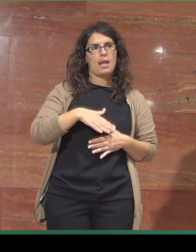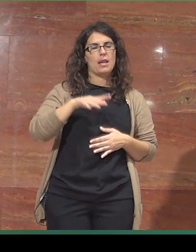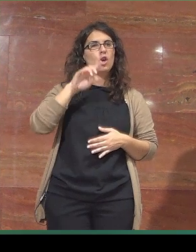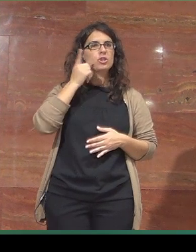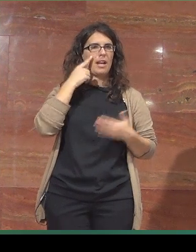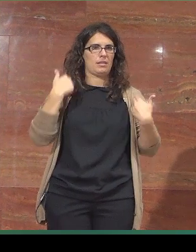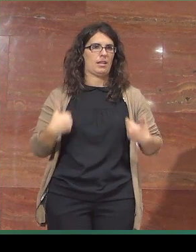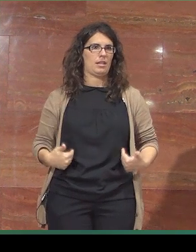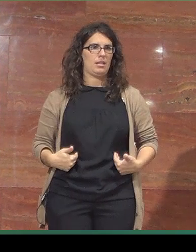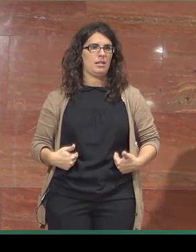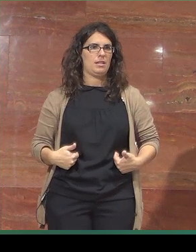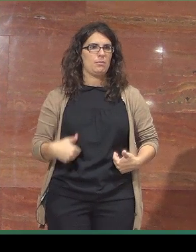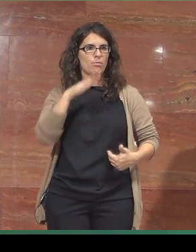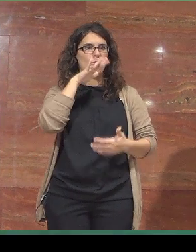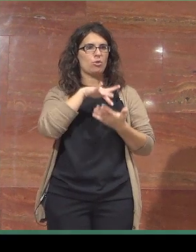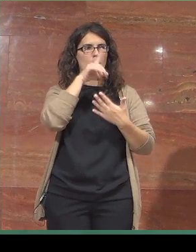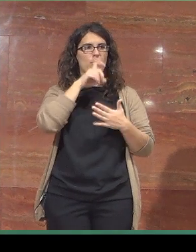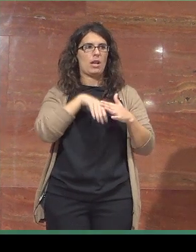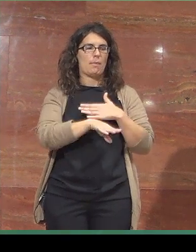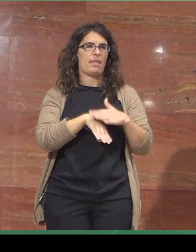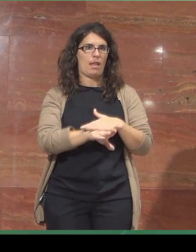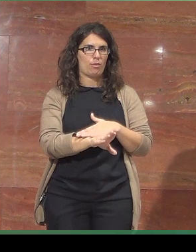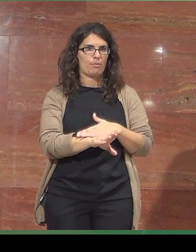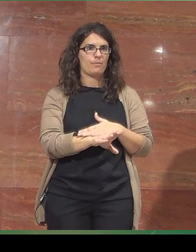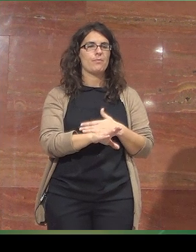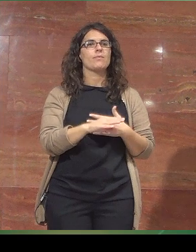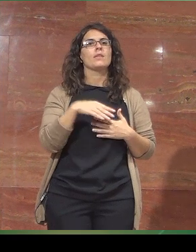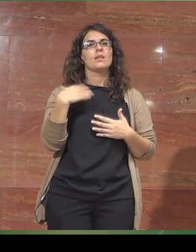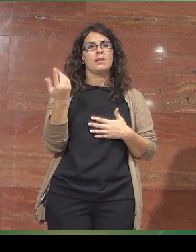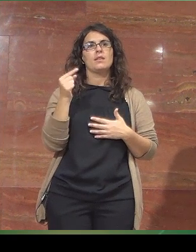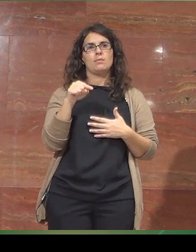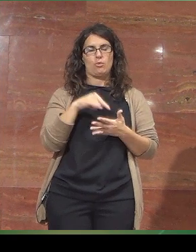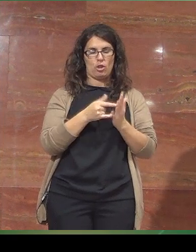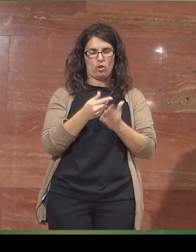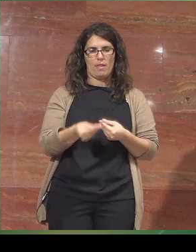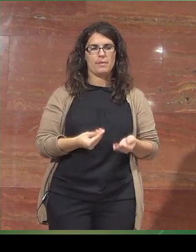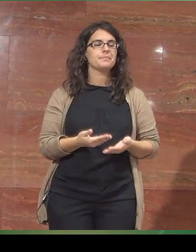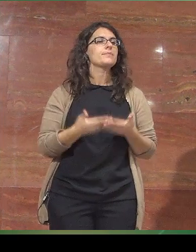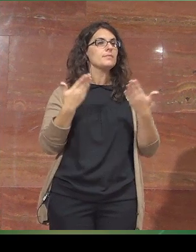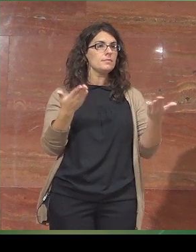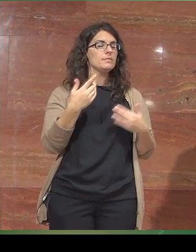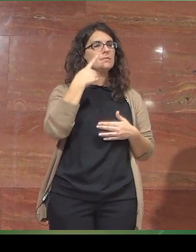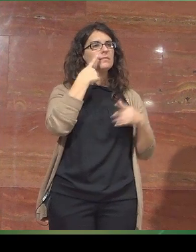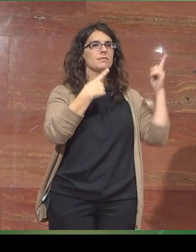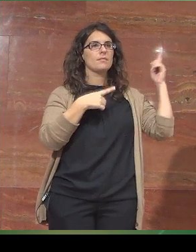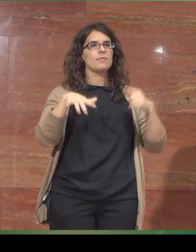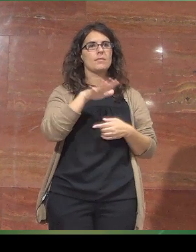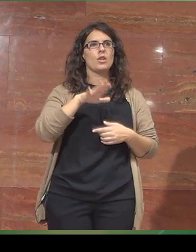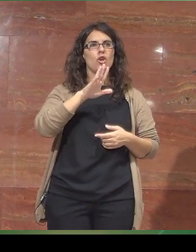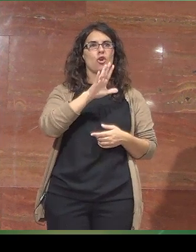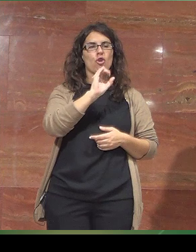This is someone's mental map of Covent Garden in London, and it shows the piazza at the bottom.